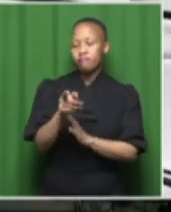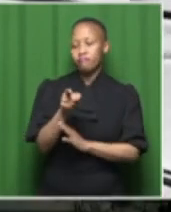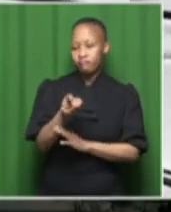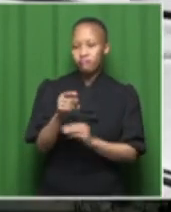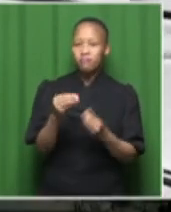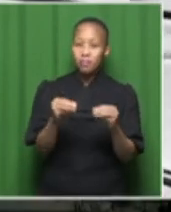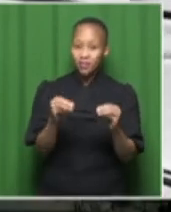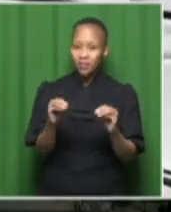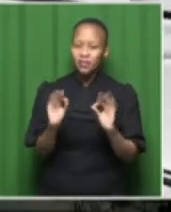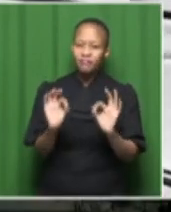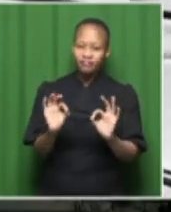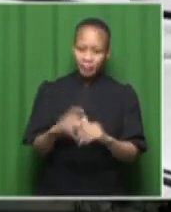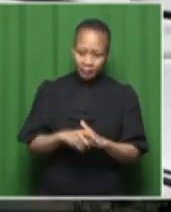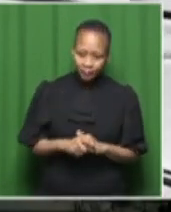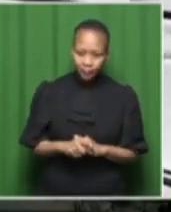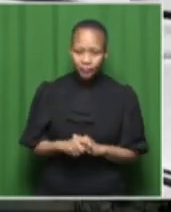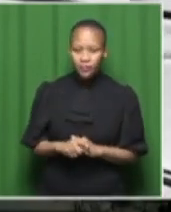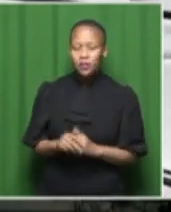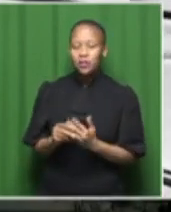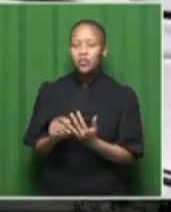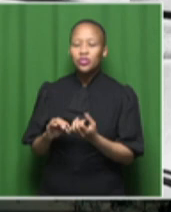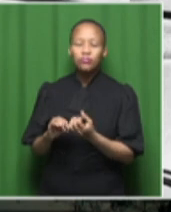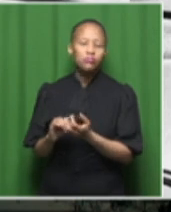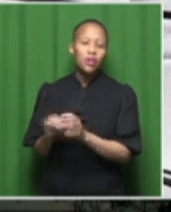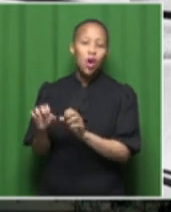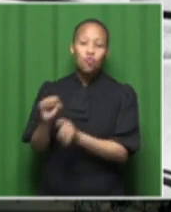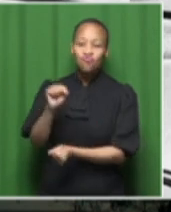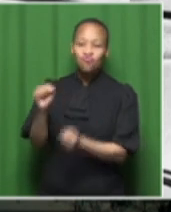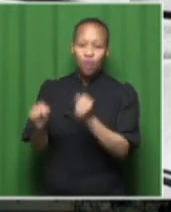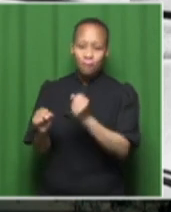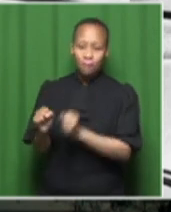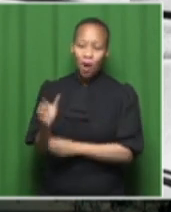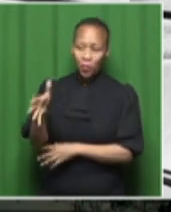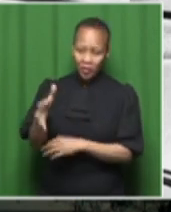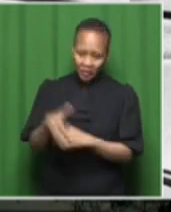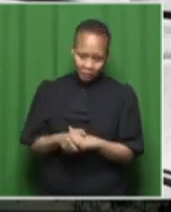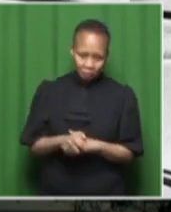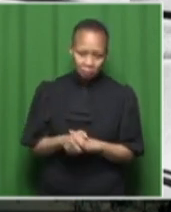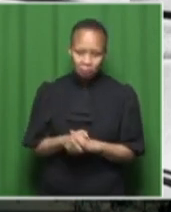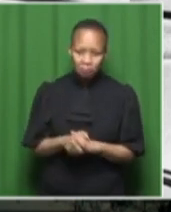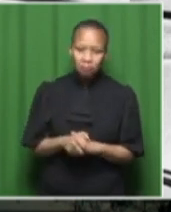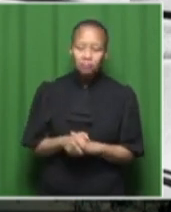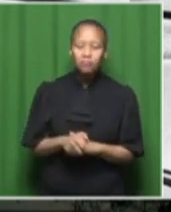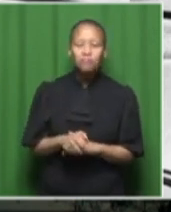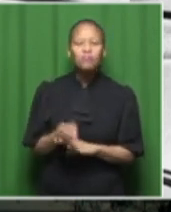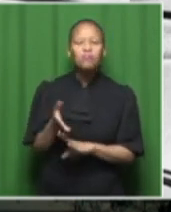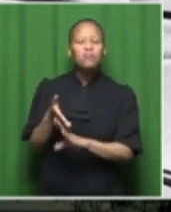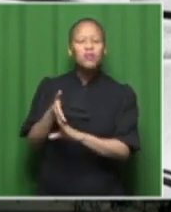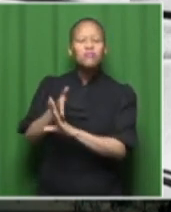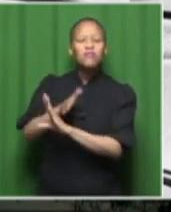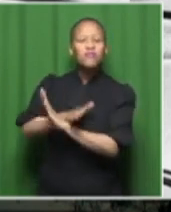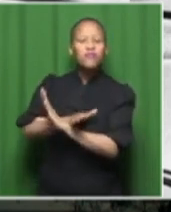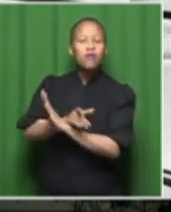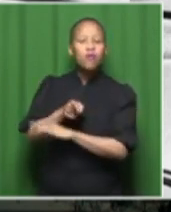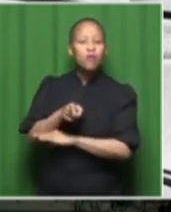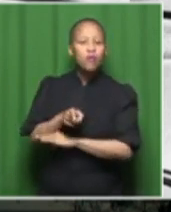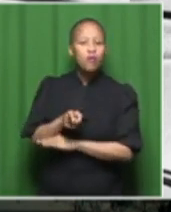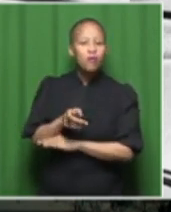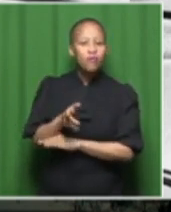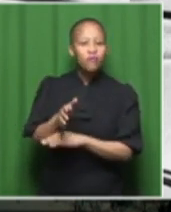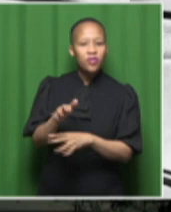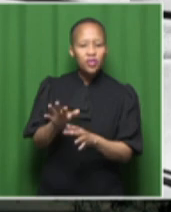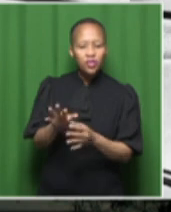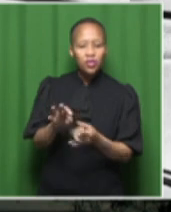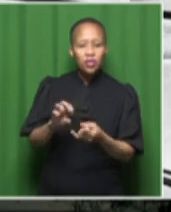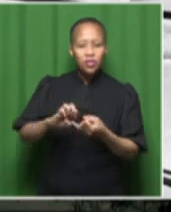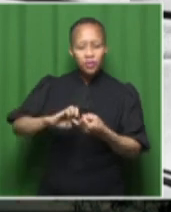So just to round this off, Professor Natesan, so as I previously tried to, you know, perhaps